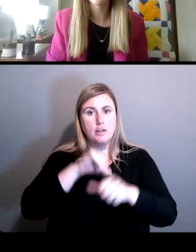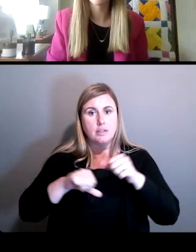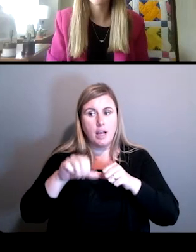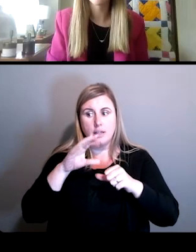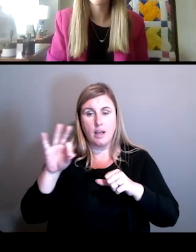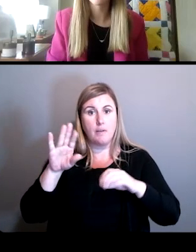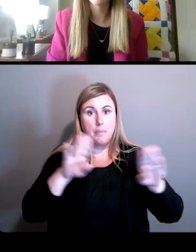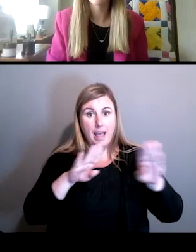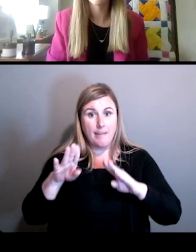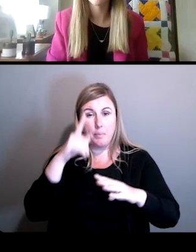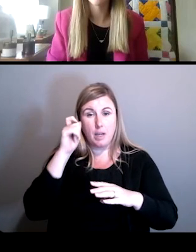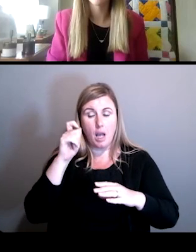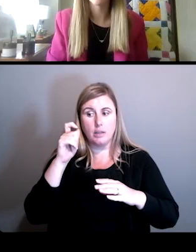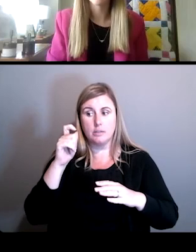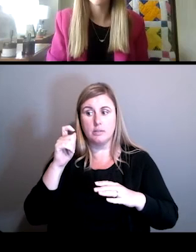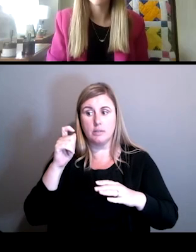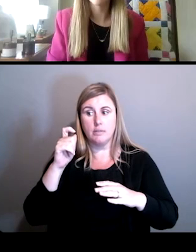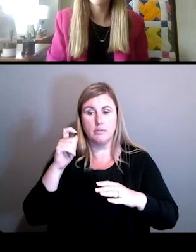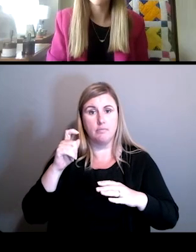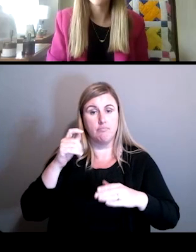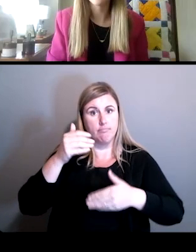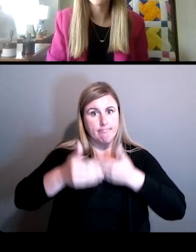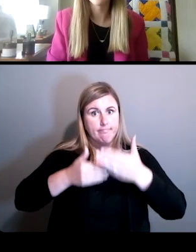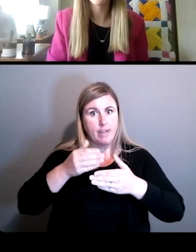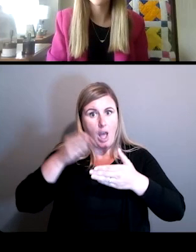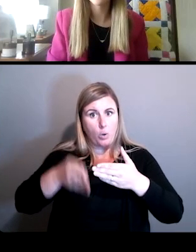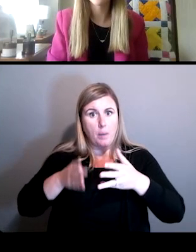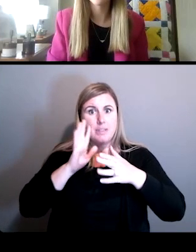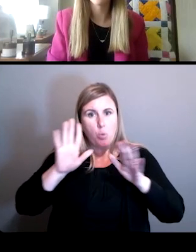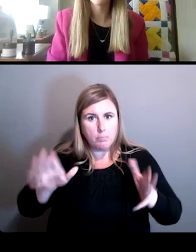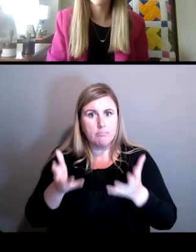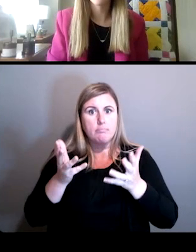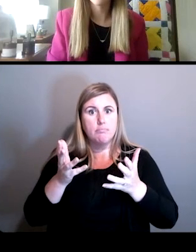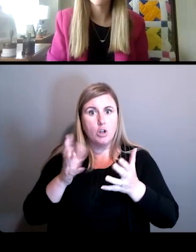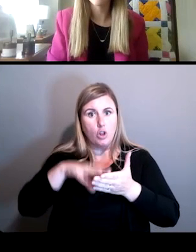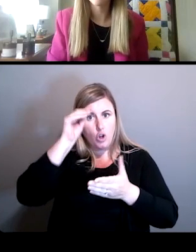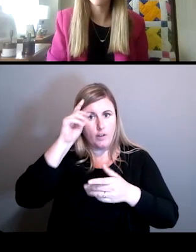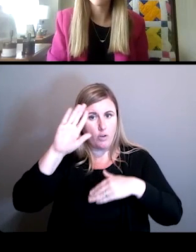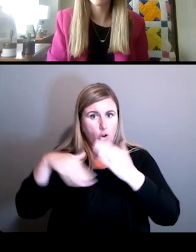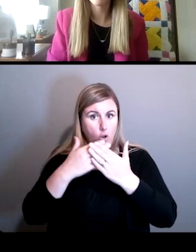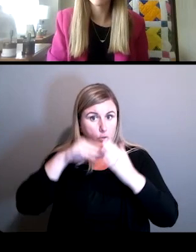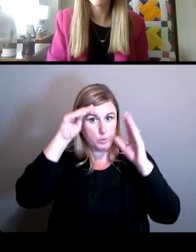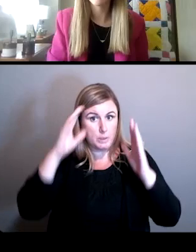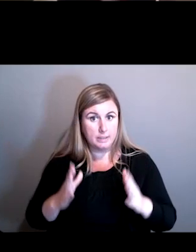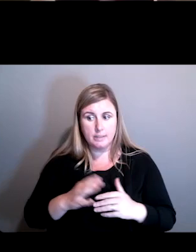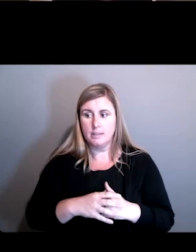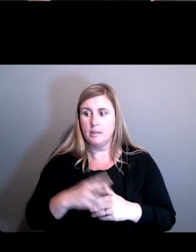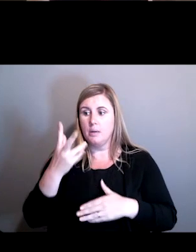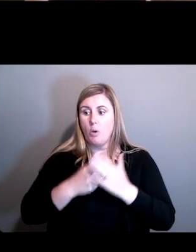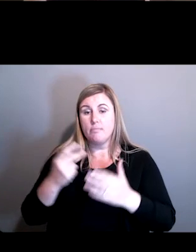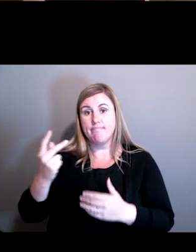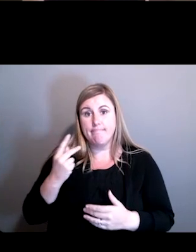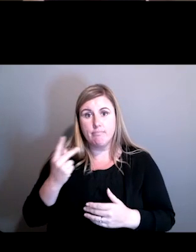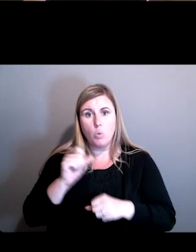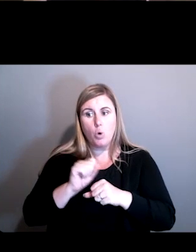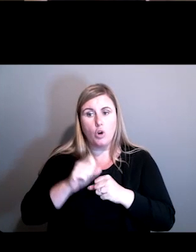science of behavior because of the pragmatic outcomes that promote learning for all students. Both